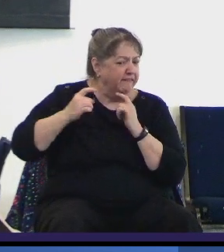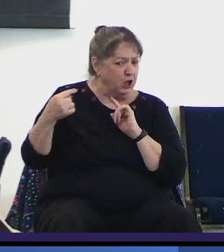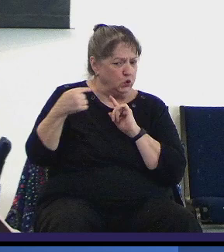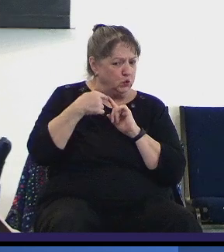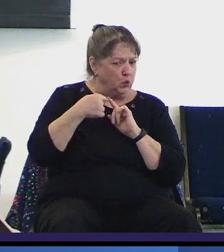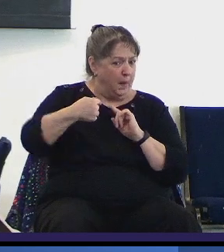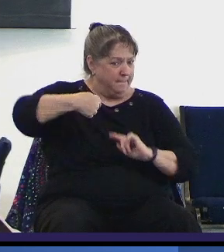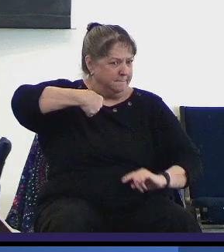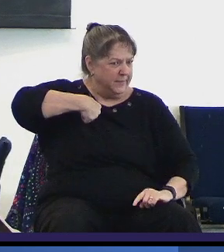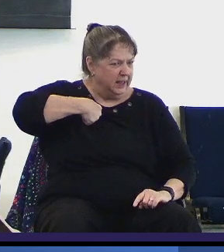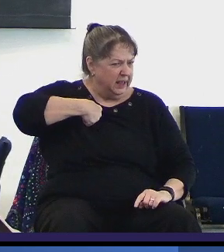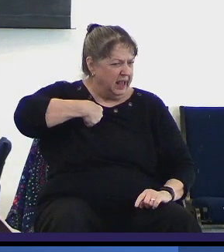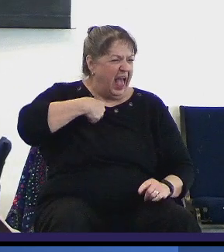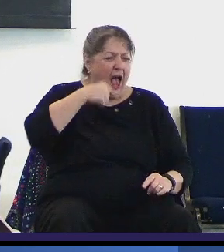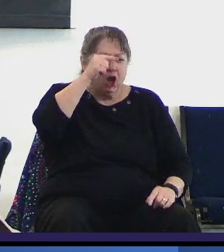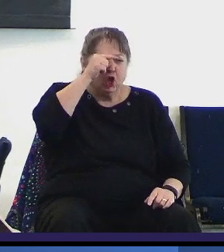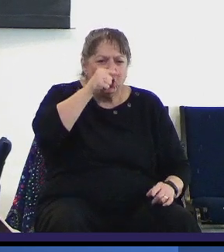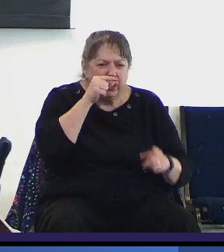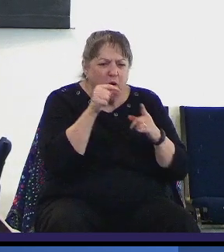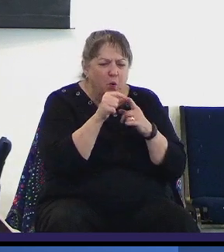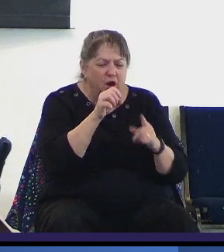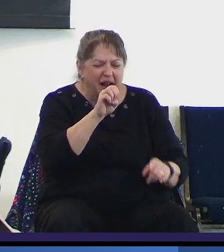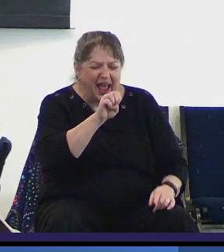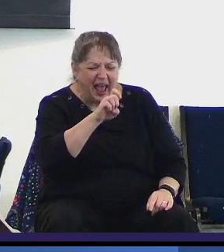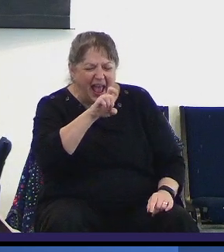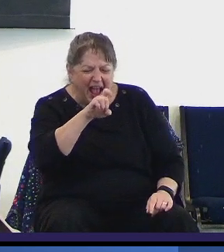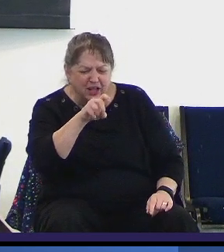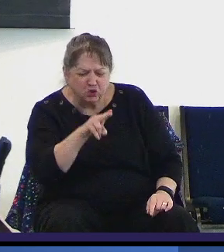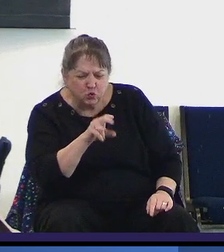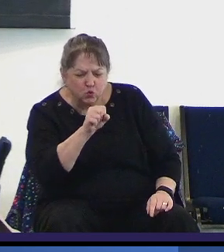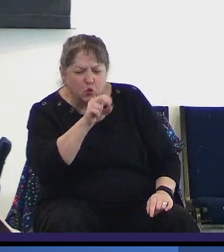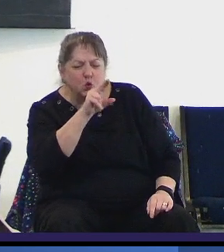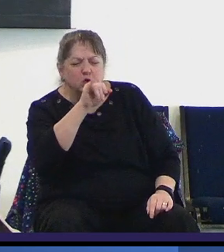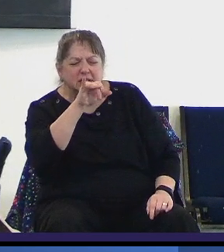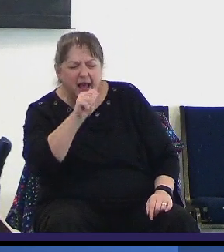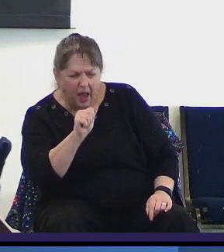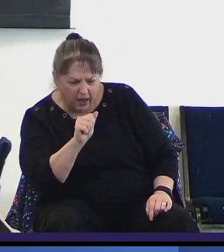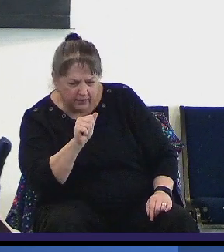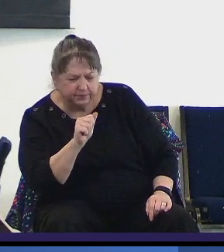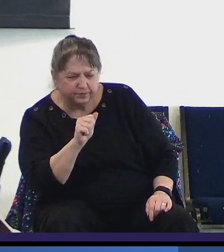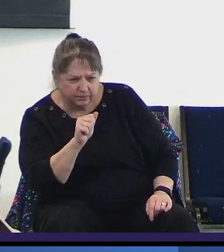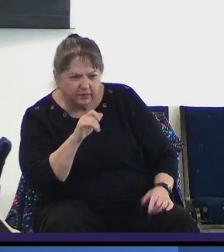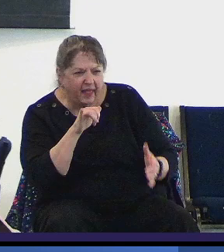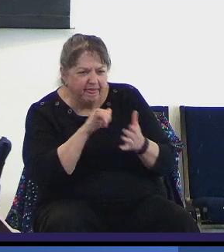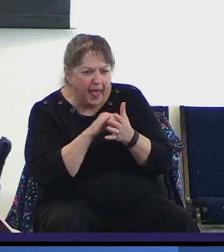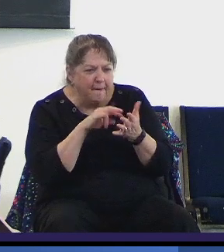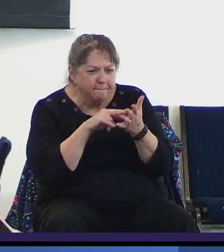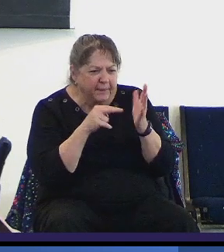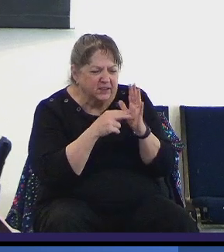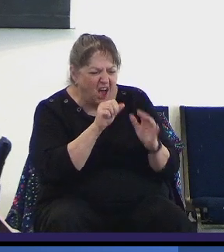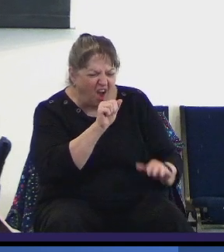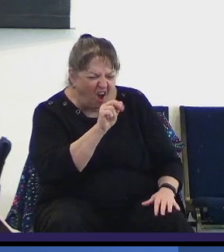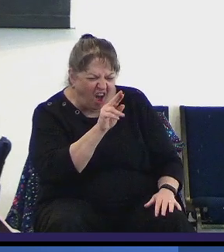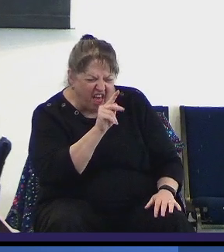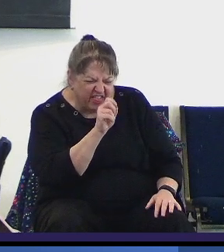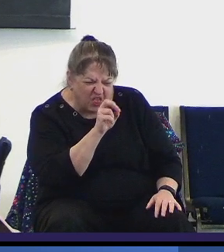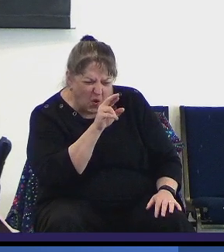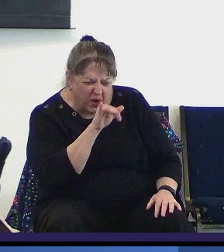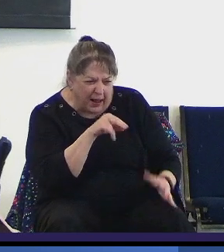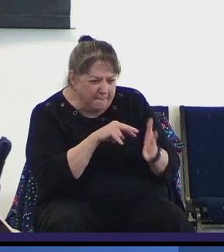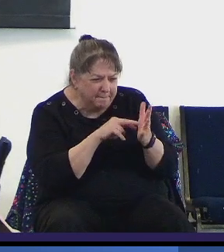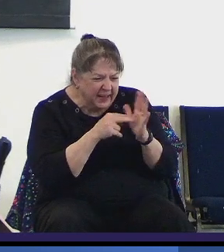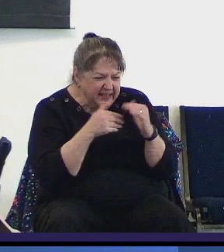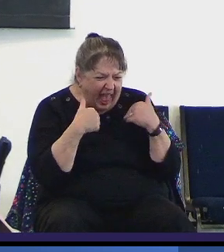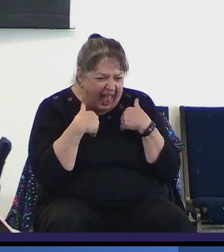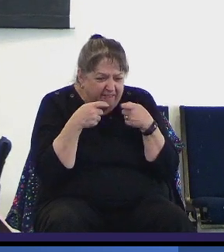word exousia, and it means to have given, have control and dominion over everything. It's to